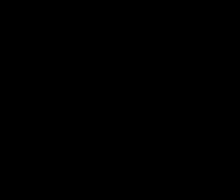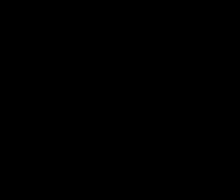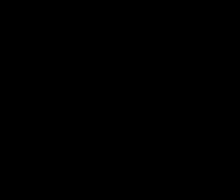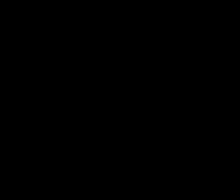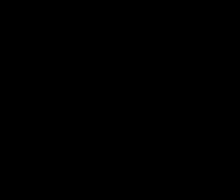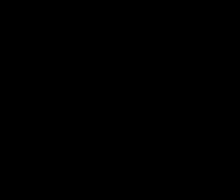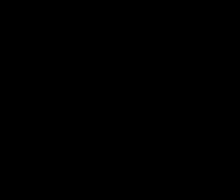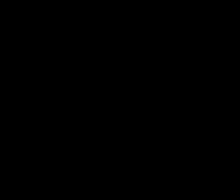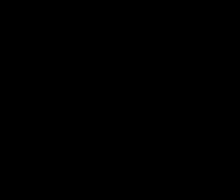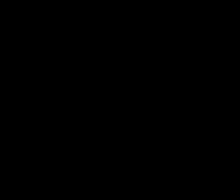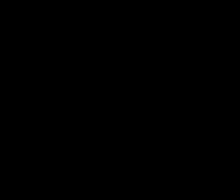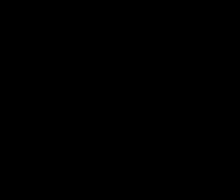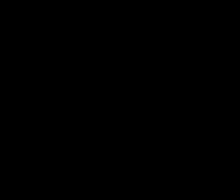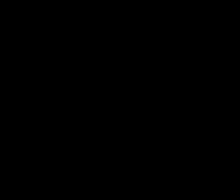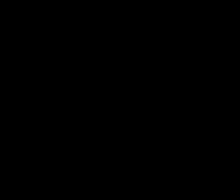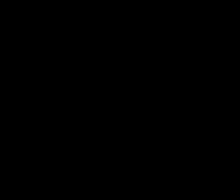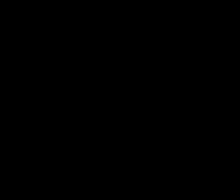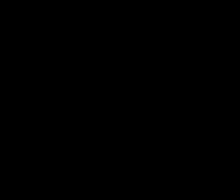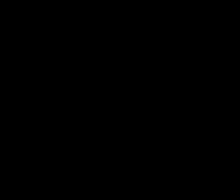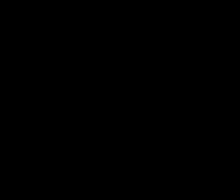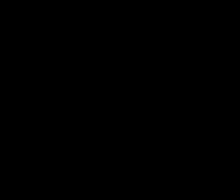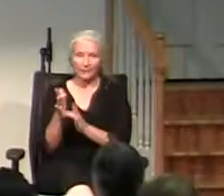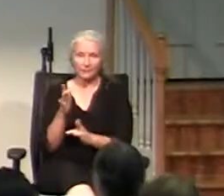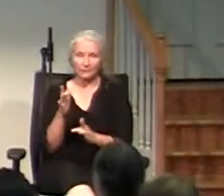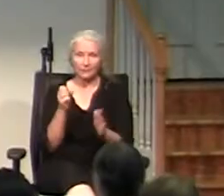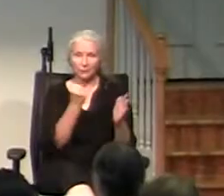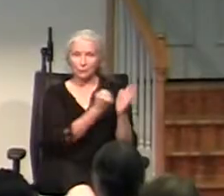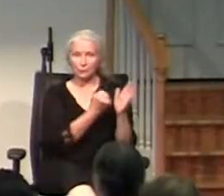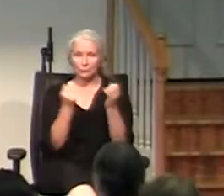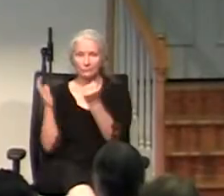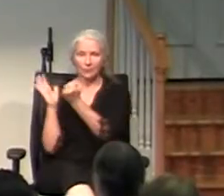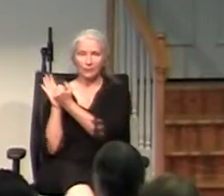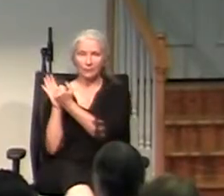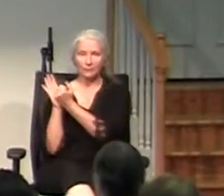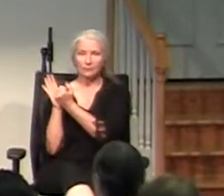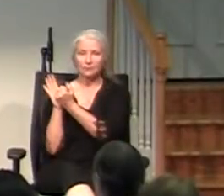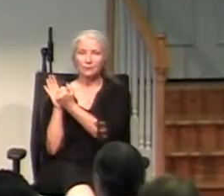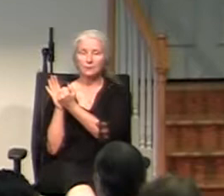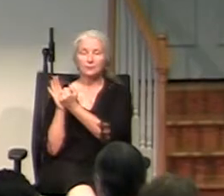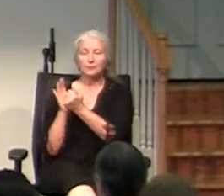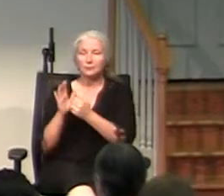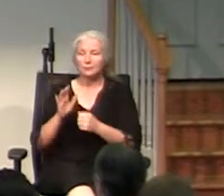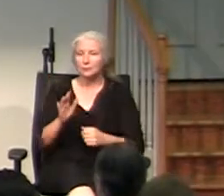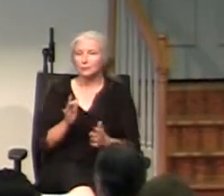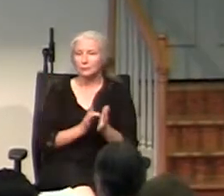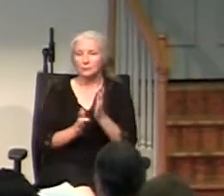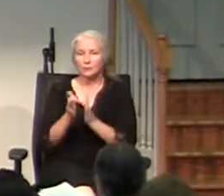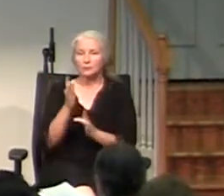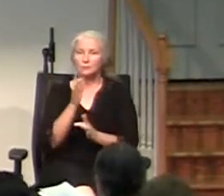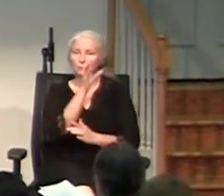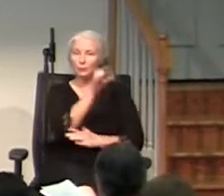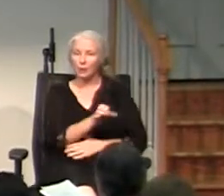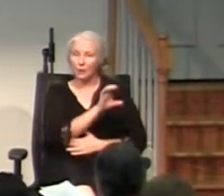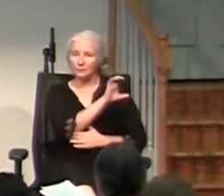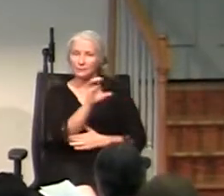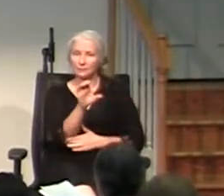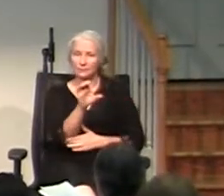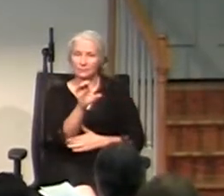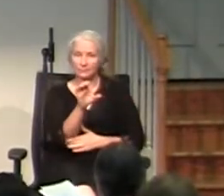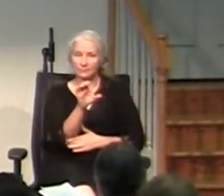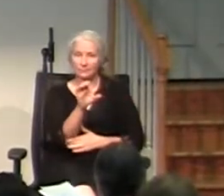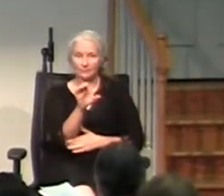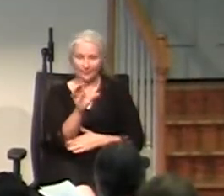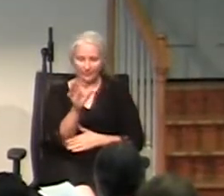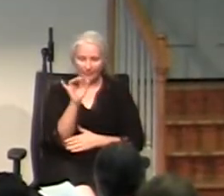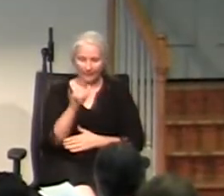represented Christ crucified. So the cross of Christ, or the very center of the throne of God, is the